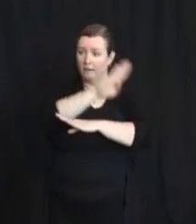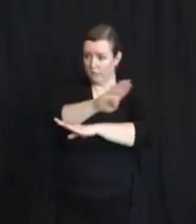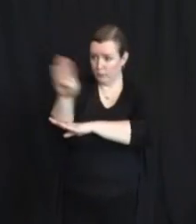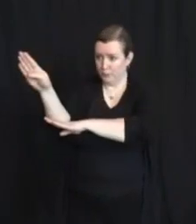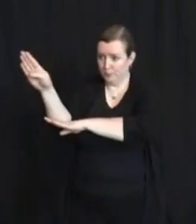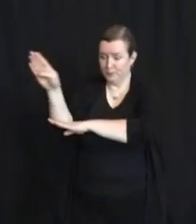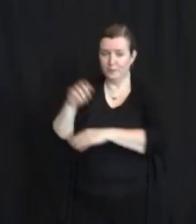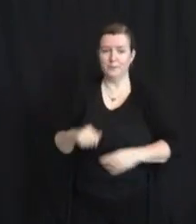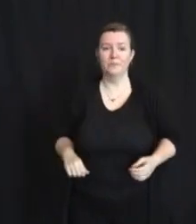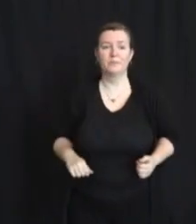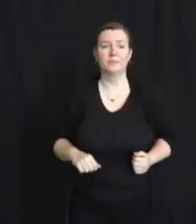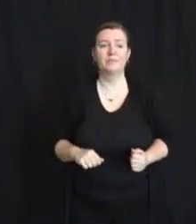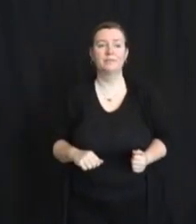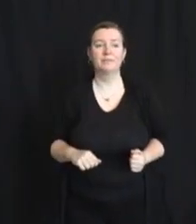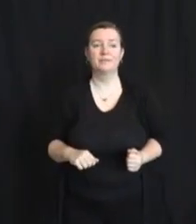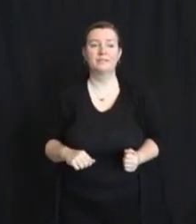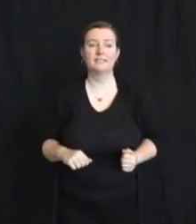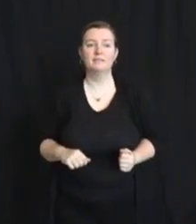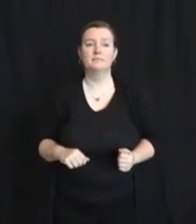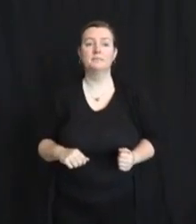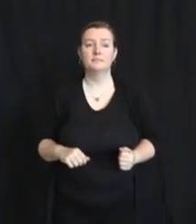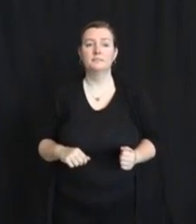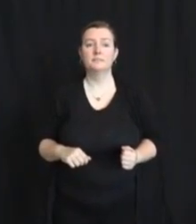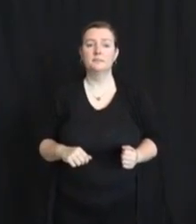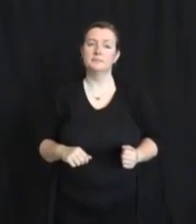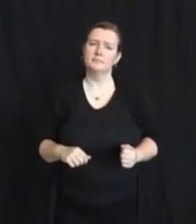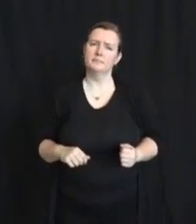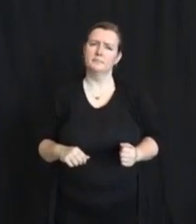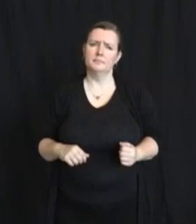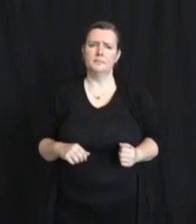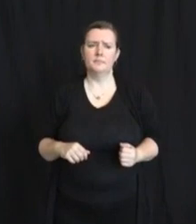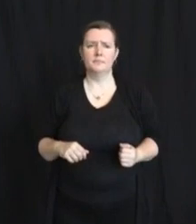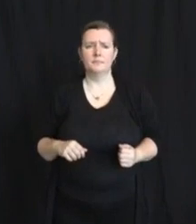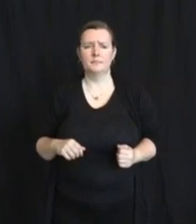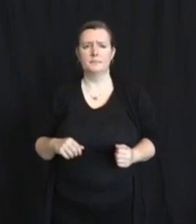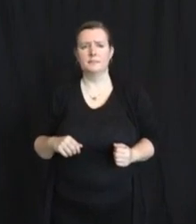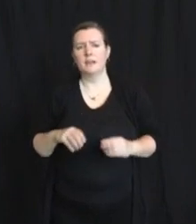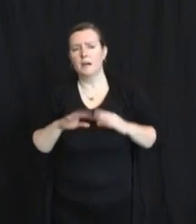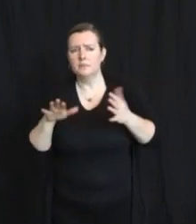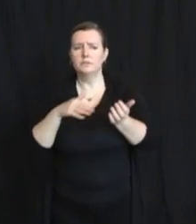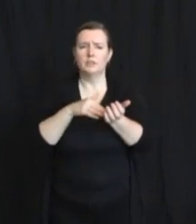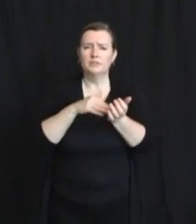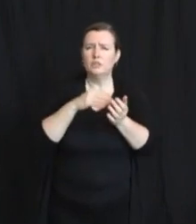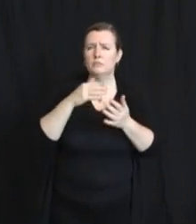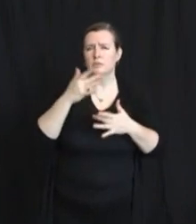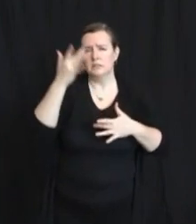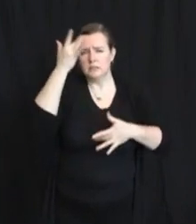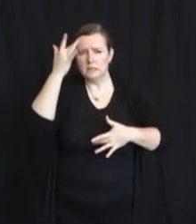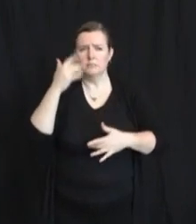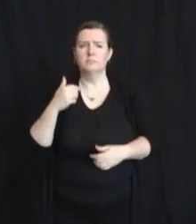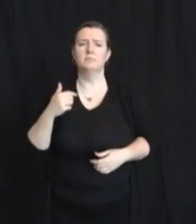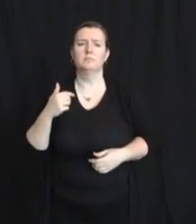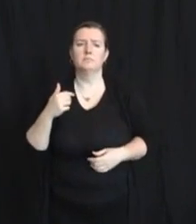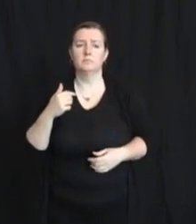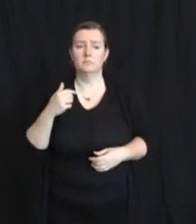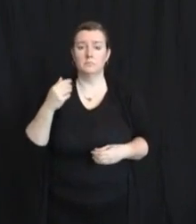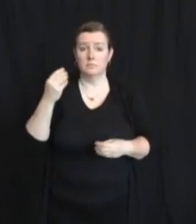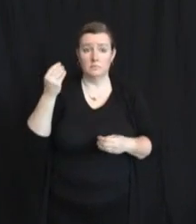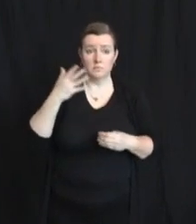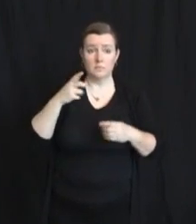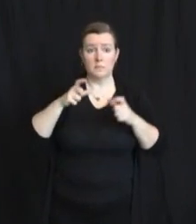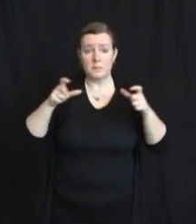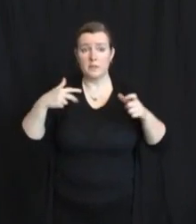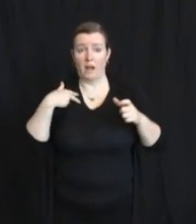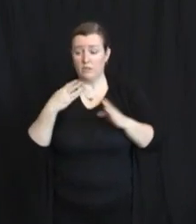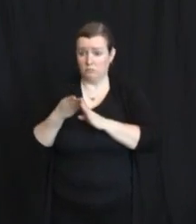Epidemiologists and chronic disease experts tell us that those with underlying conditions such